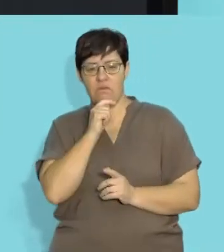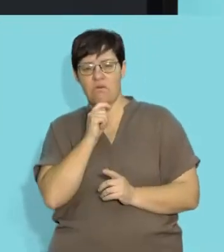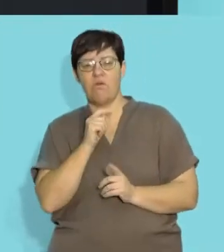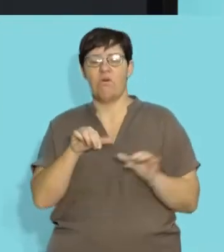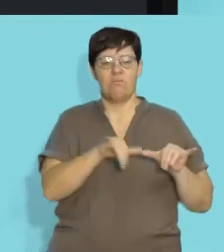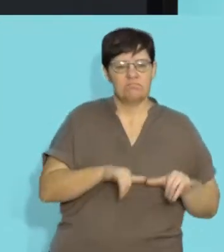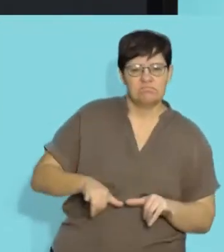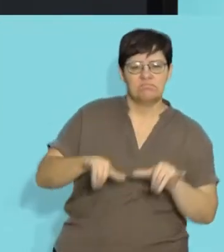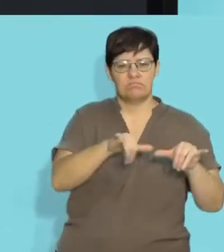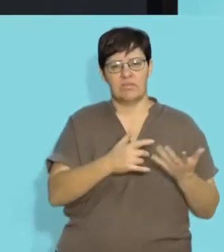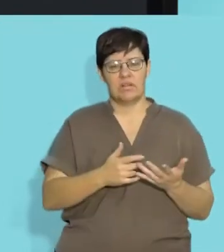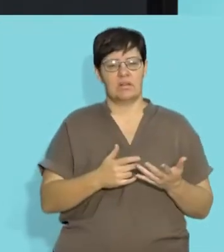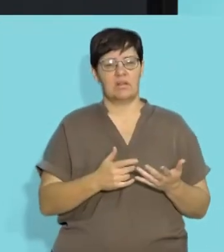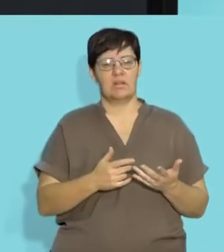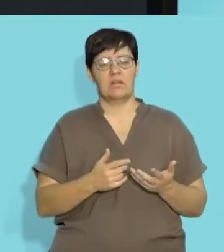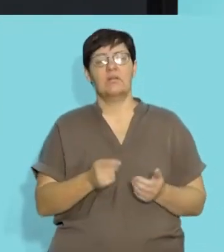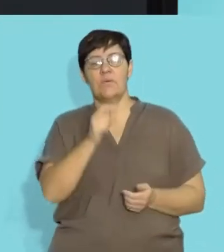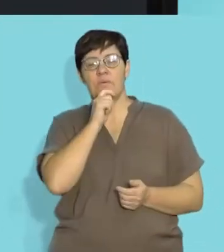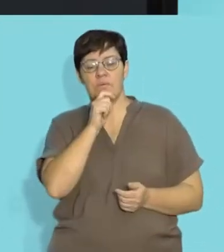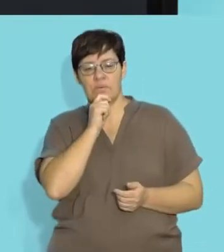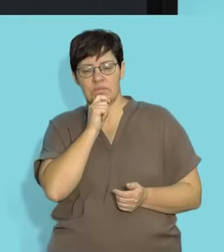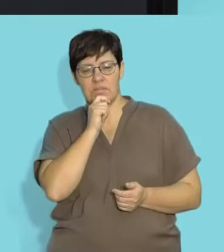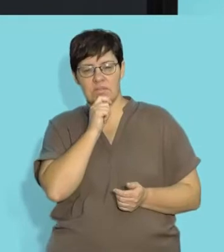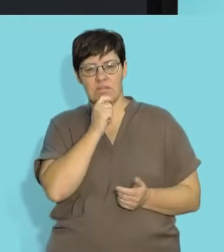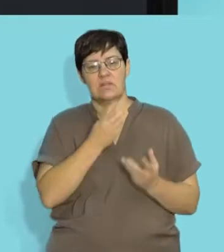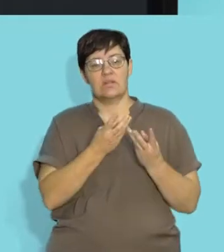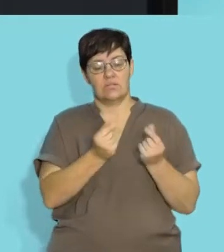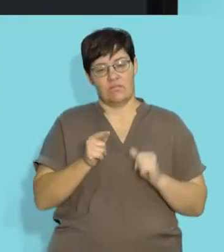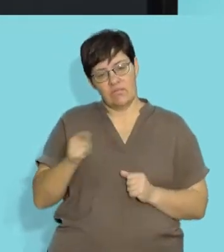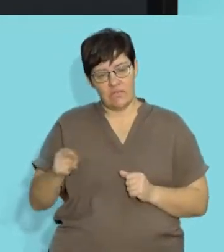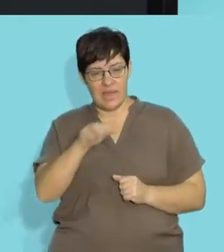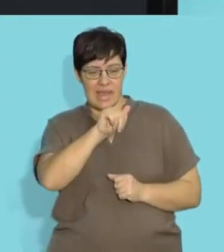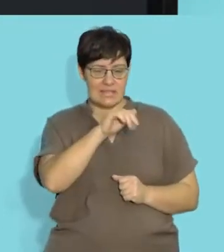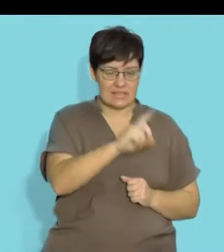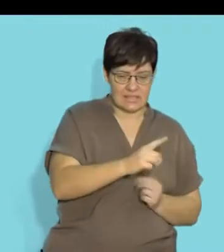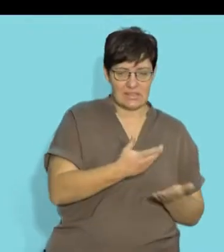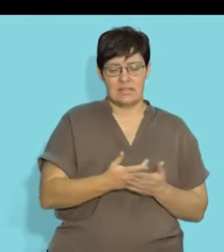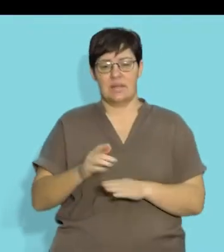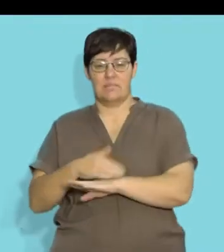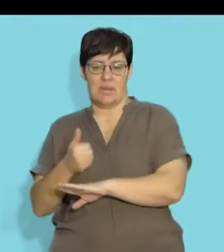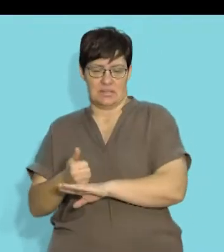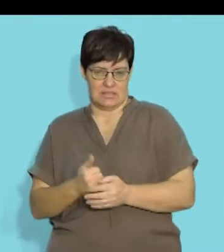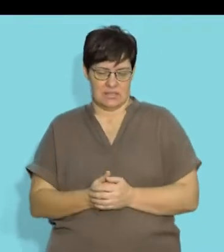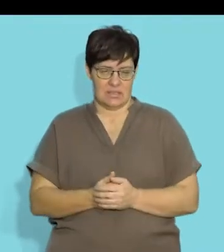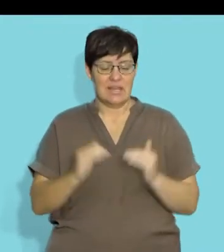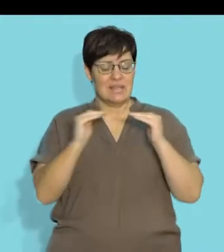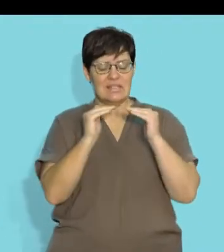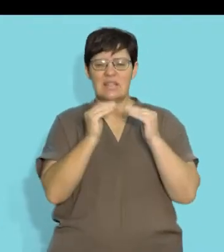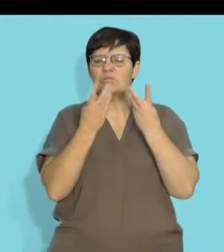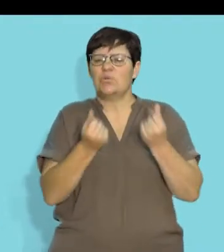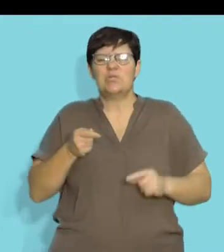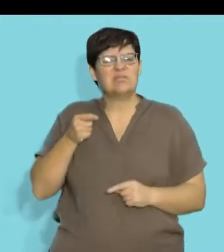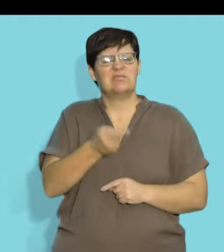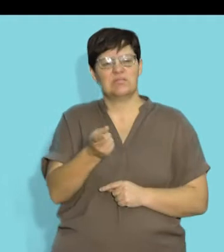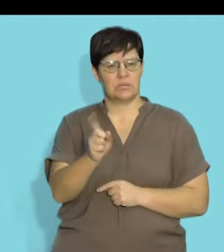that would subsequently use in the reaction between an acid and a base. Right, so what is a standard solution? A standard